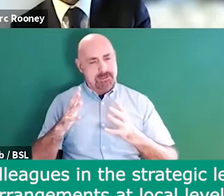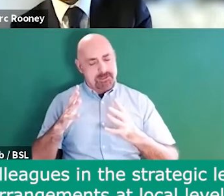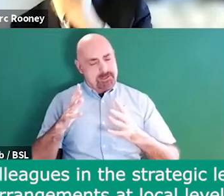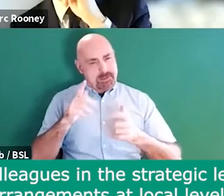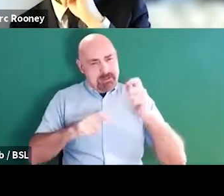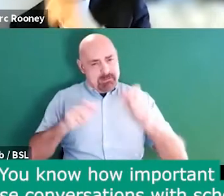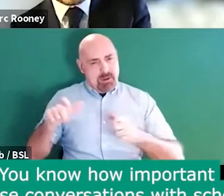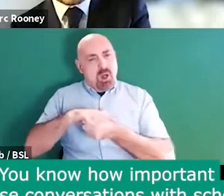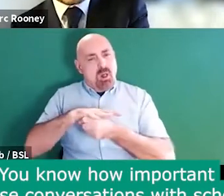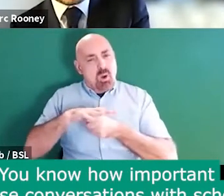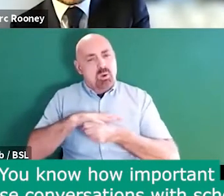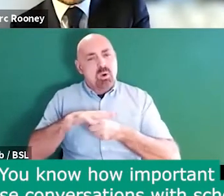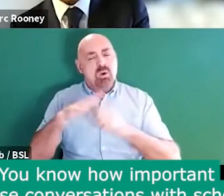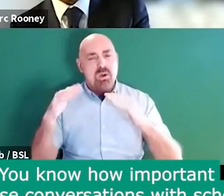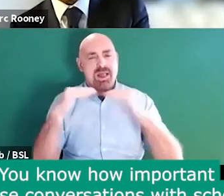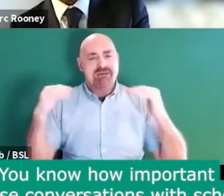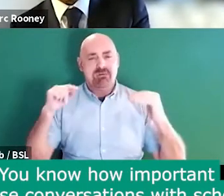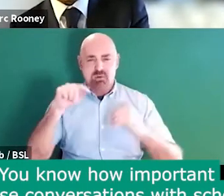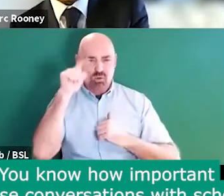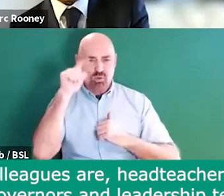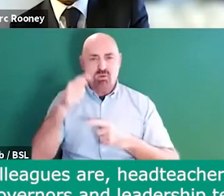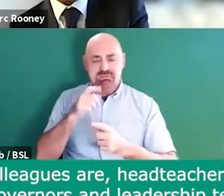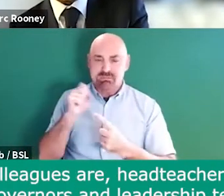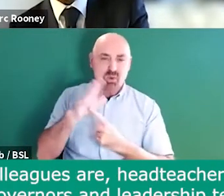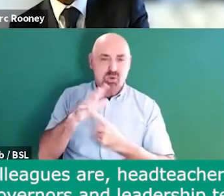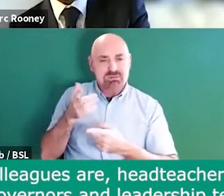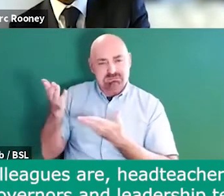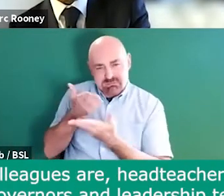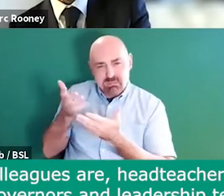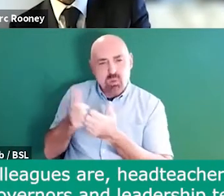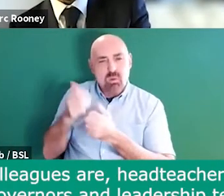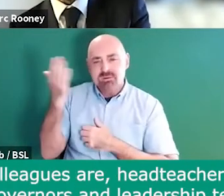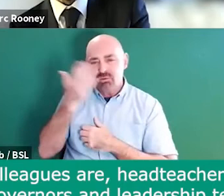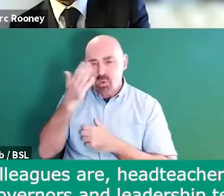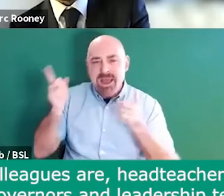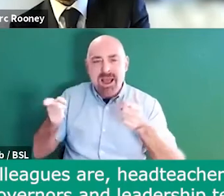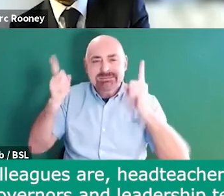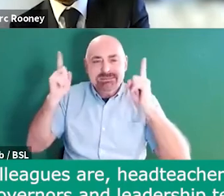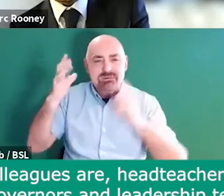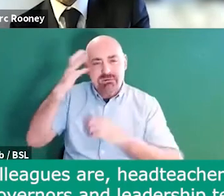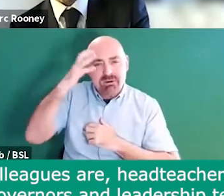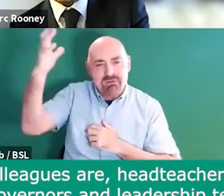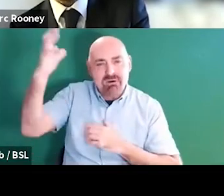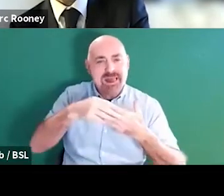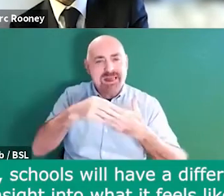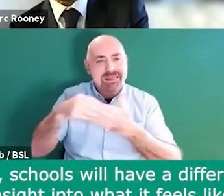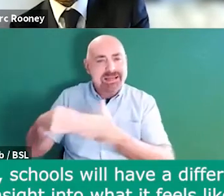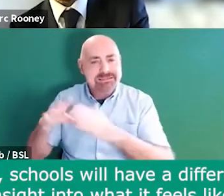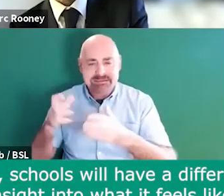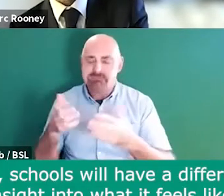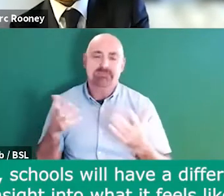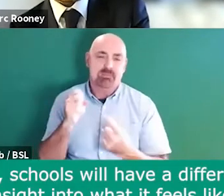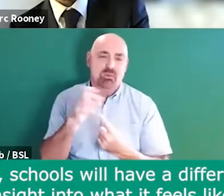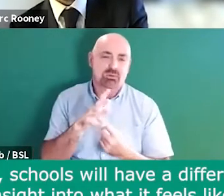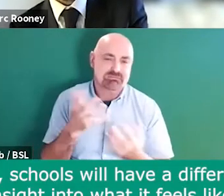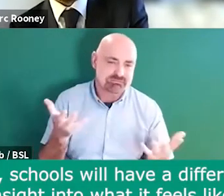at local level, you know how important those conversations with school colleagues are, head teachers and governors and leadership teams. Also, schools will